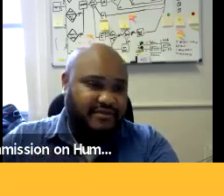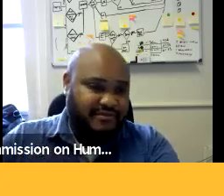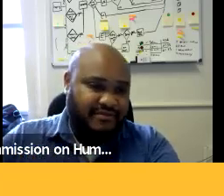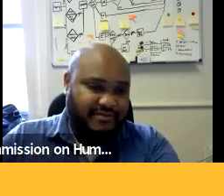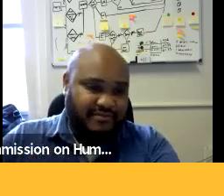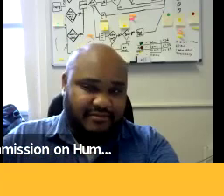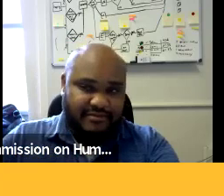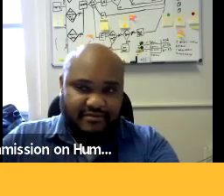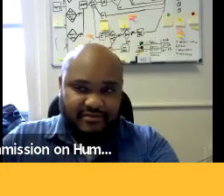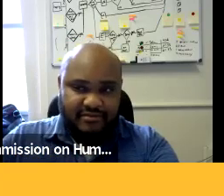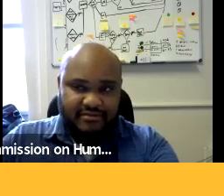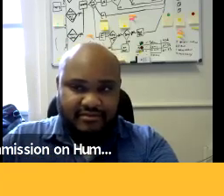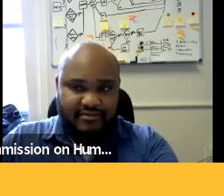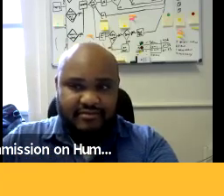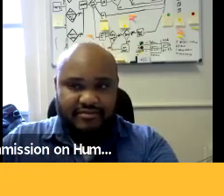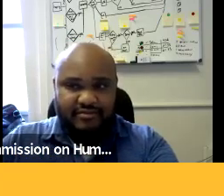use.